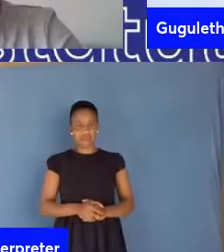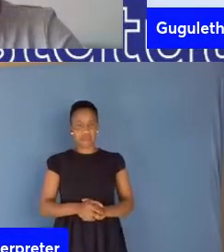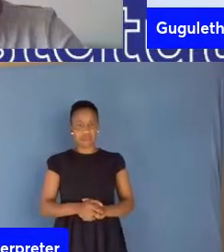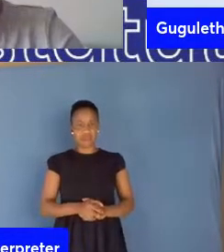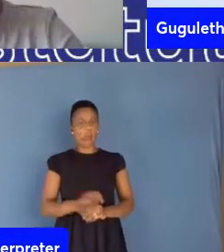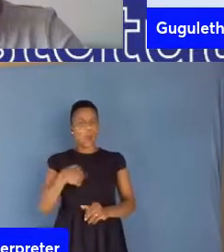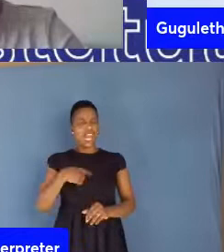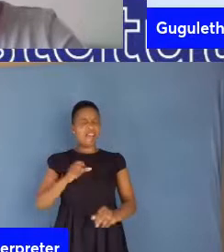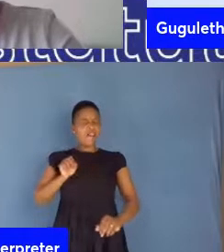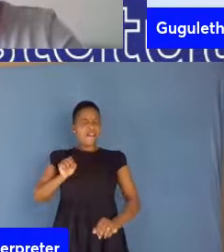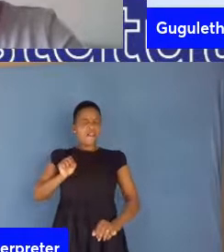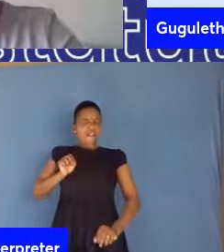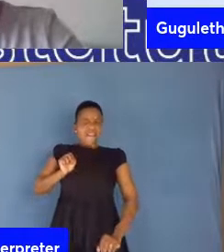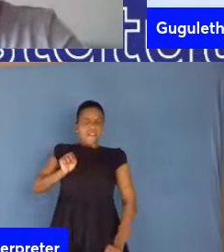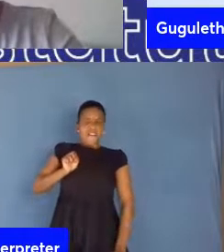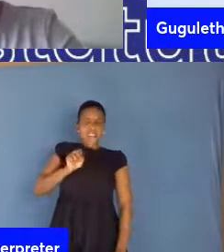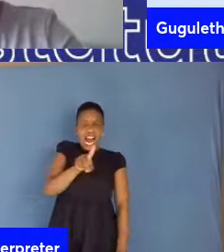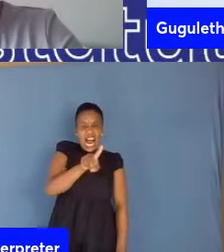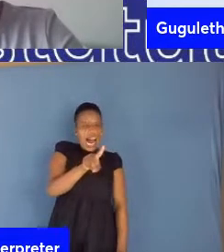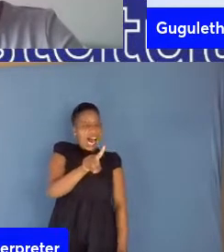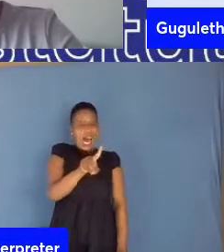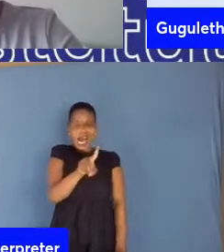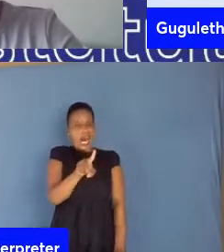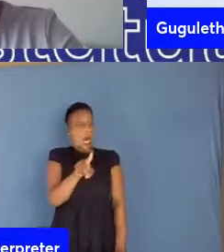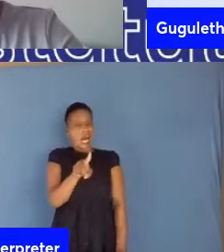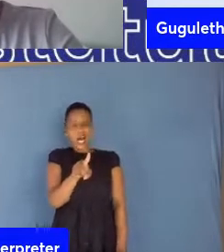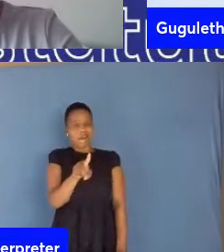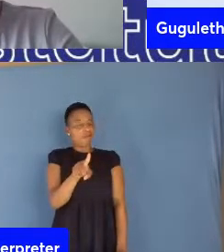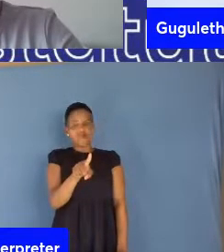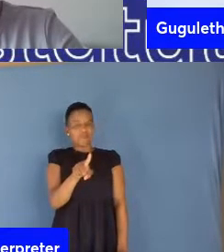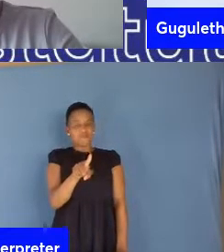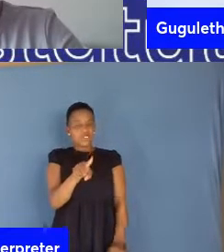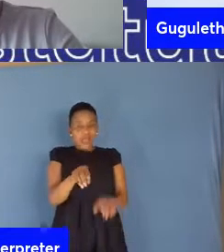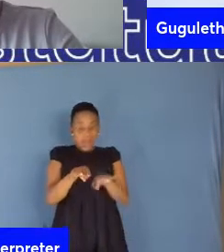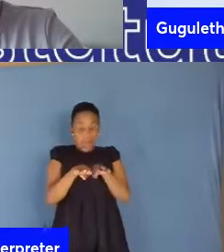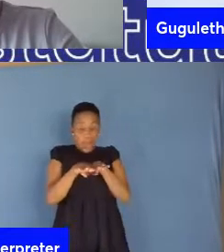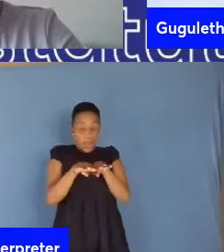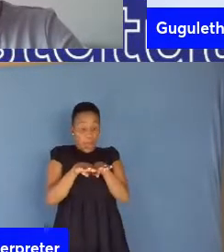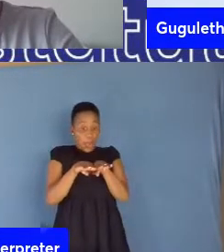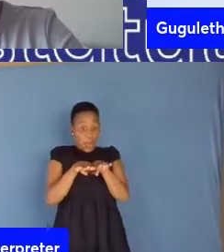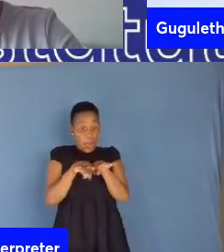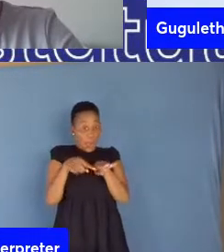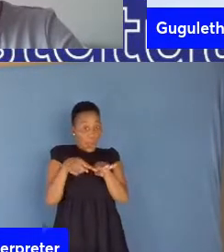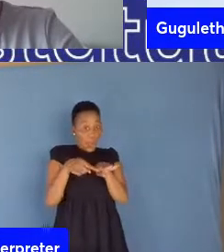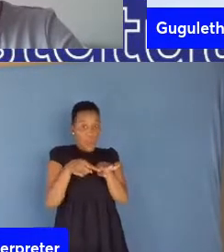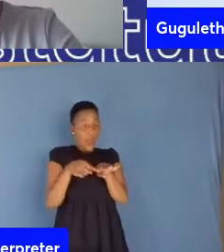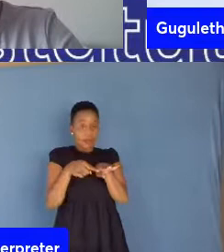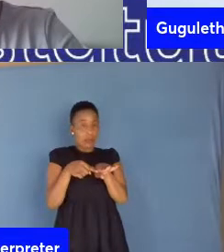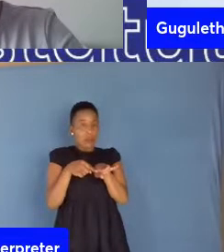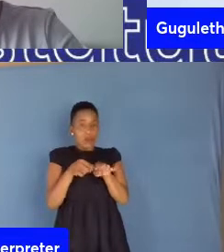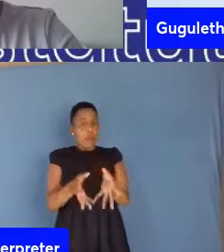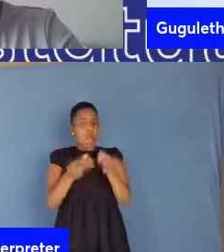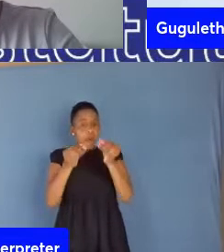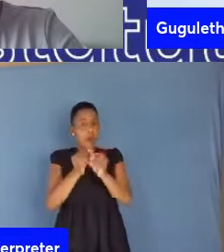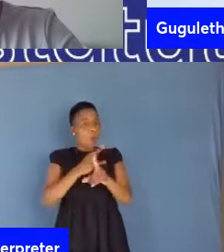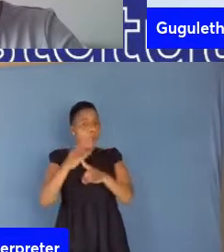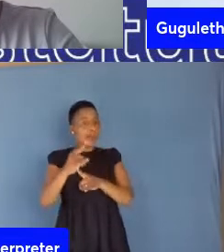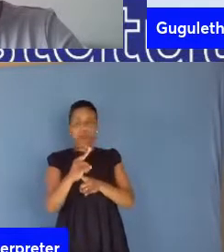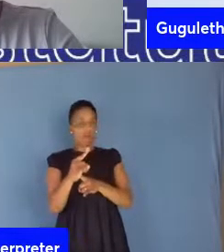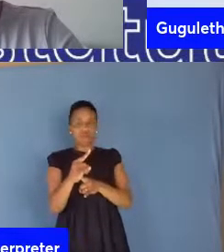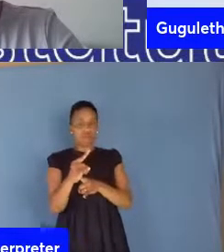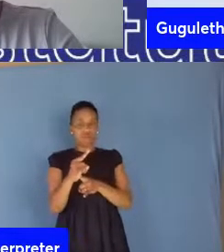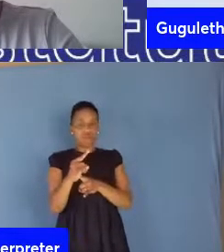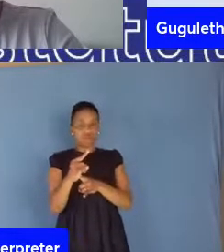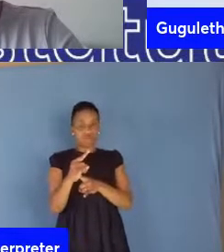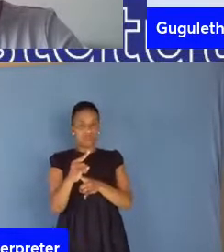far, not anywhere near, but there is some strive that's happening